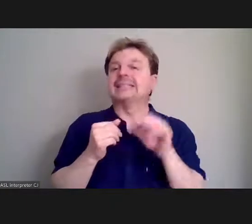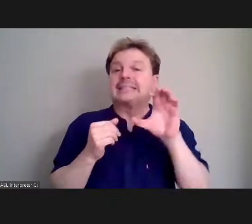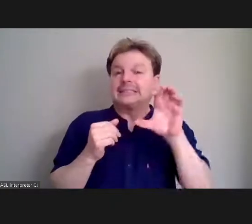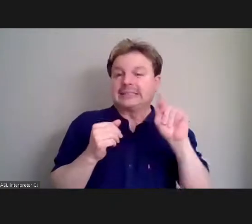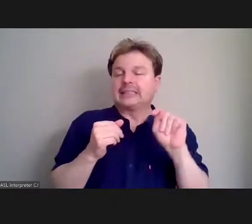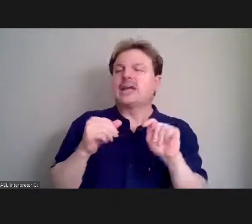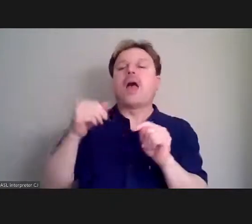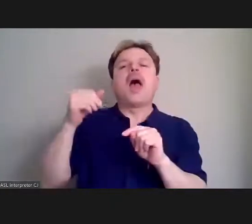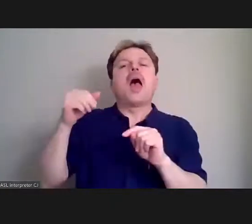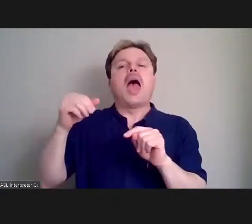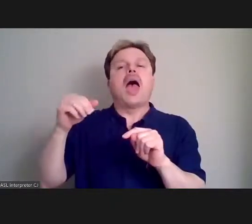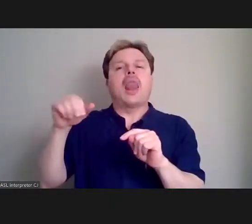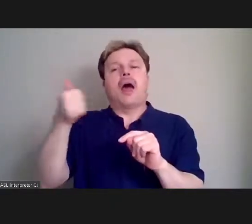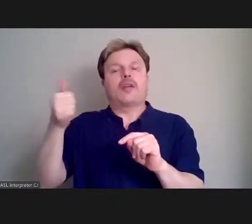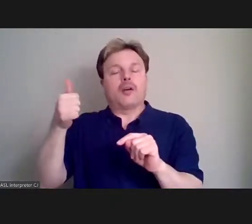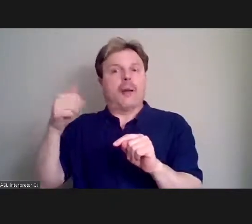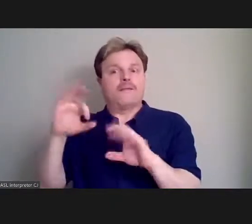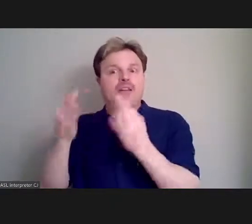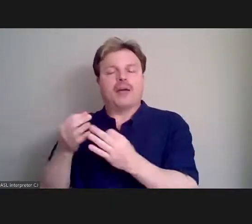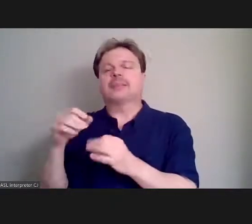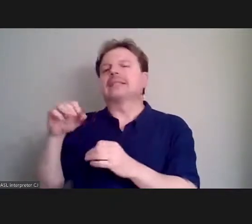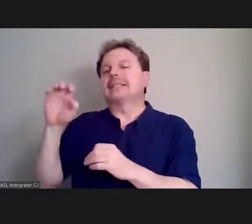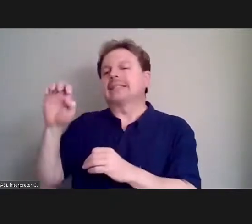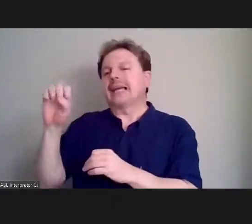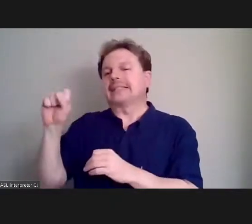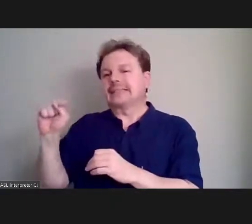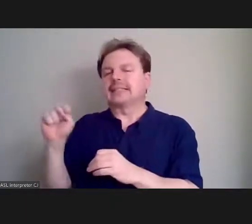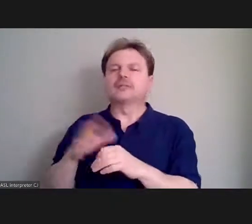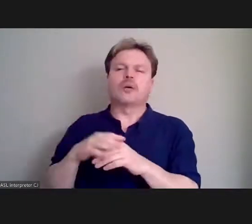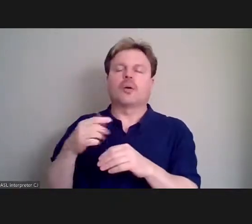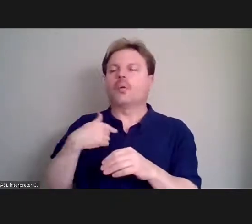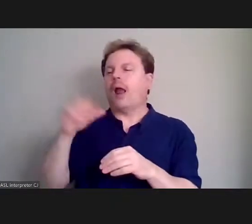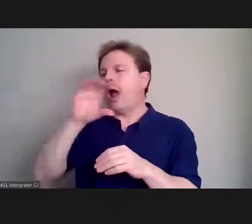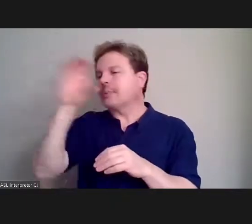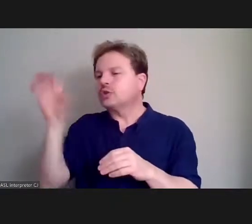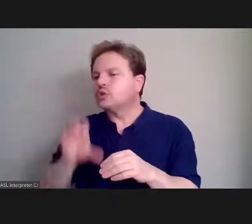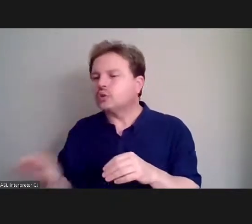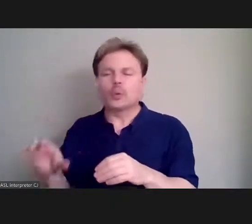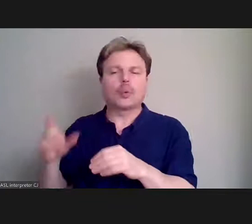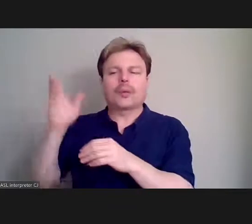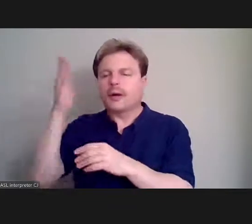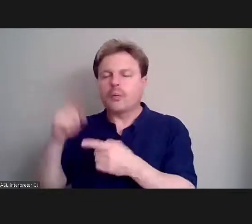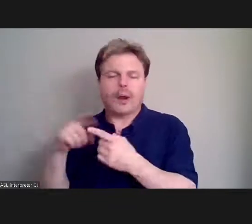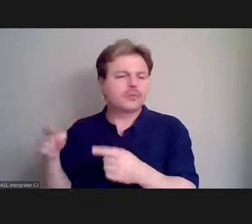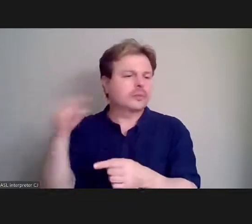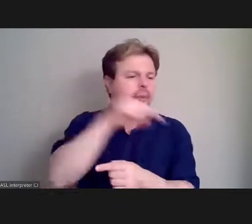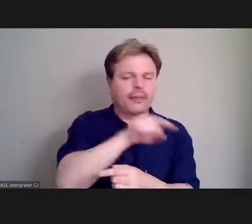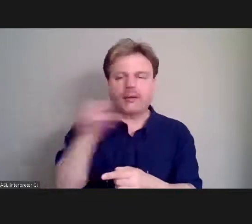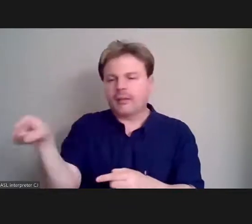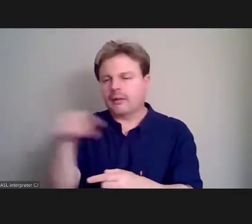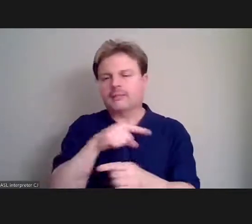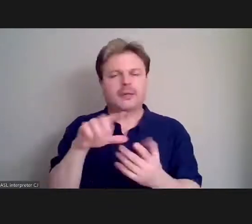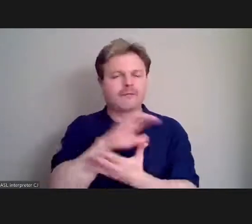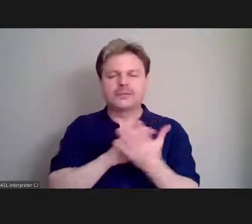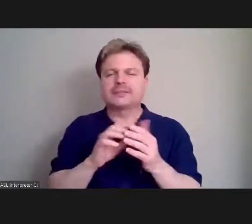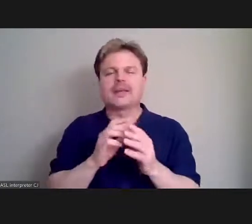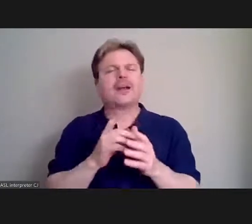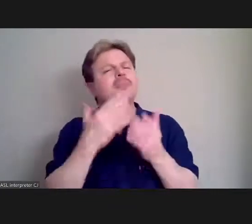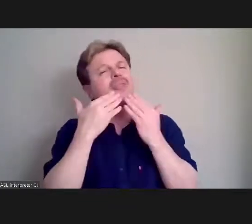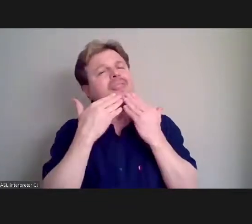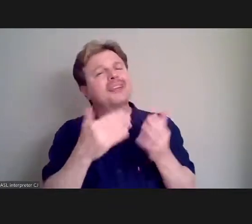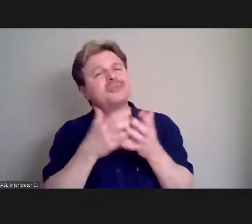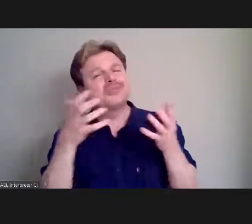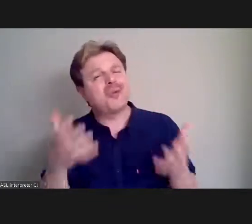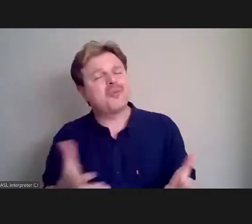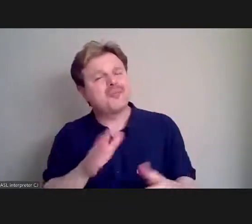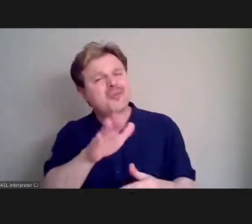regularly confused about when I'm doing Zoom dinners, when I'm supposed to be somewhere, that sort of thing. But thank you so much. This